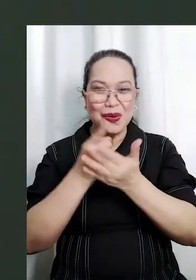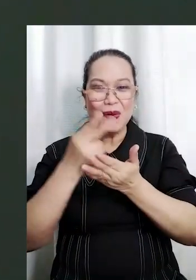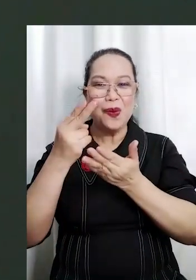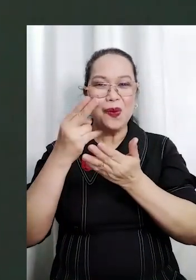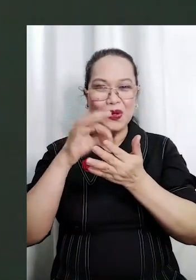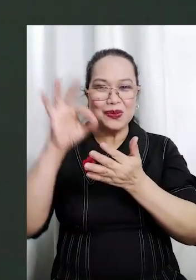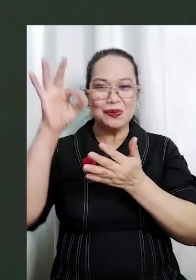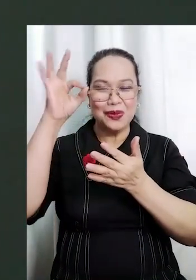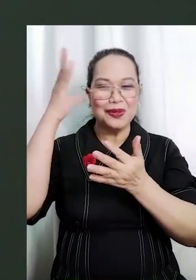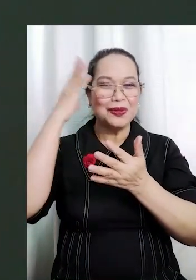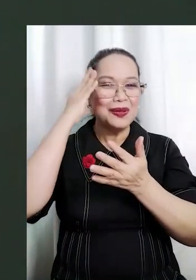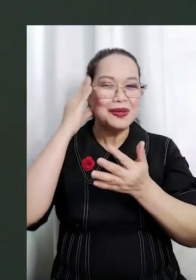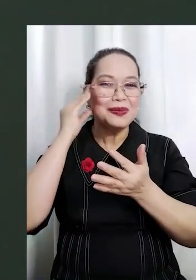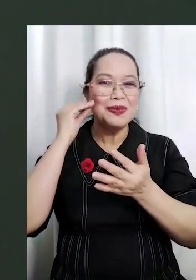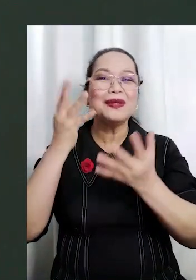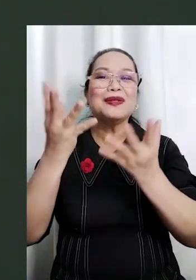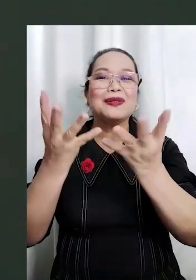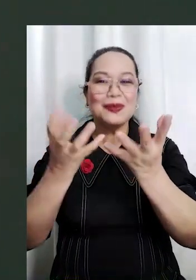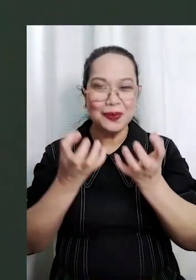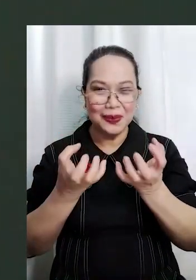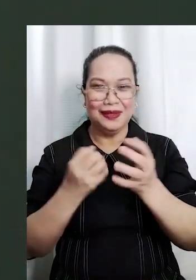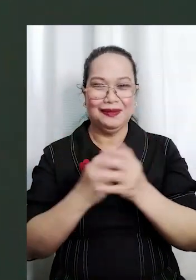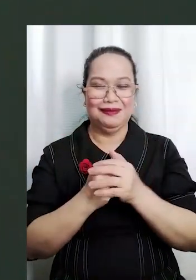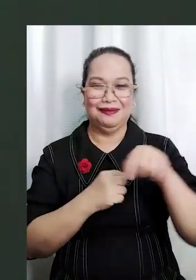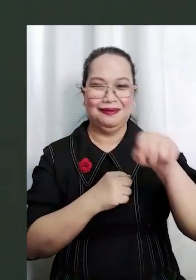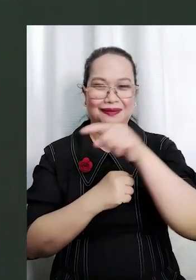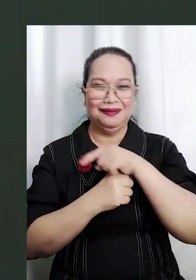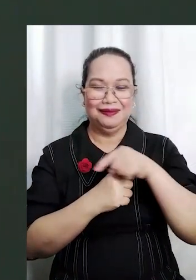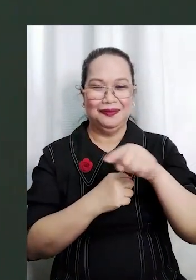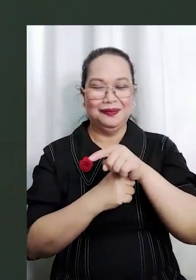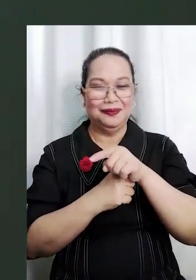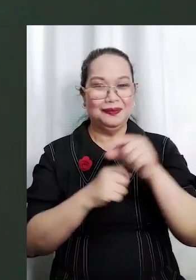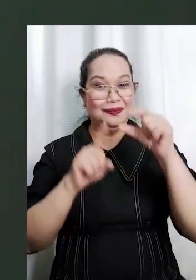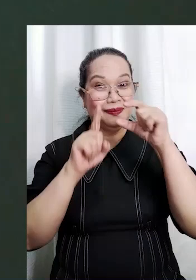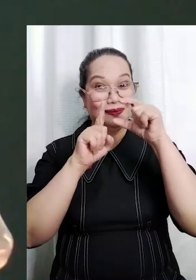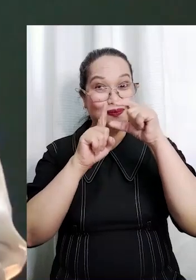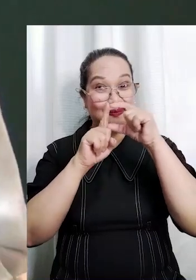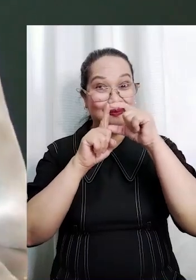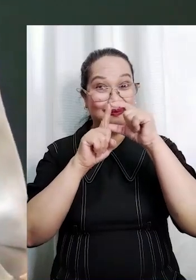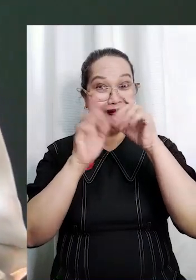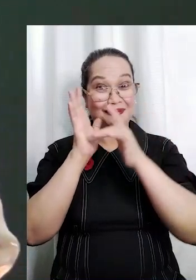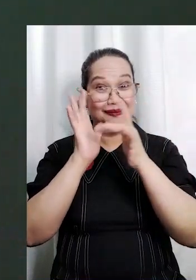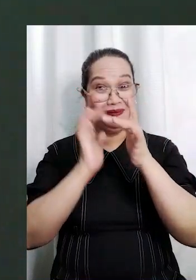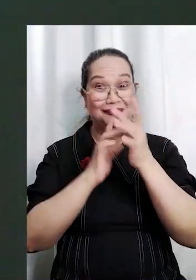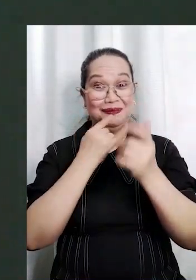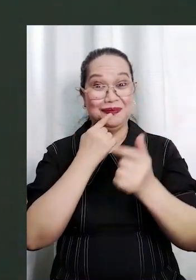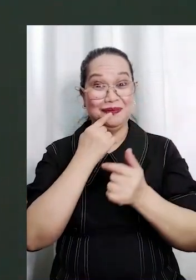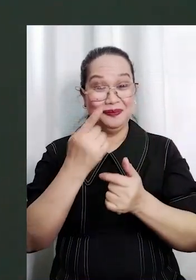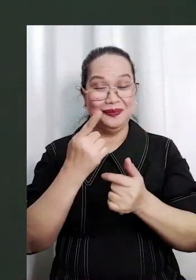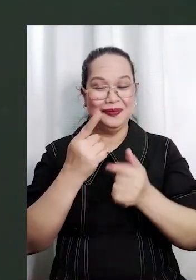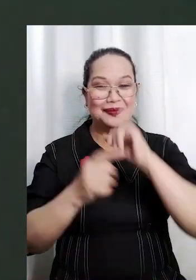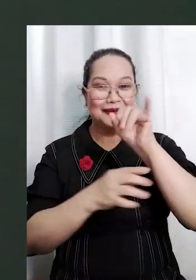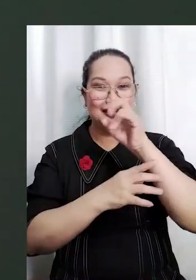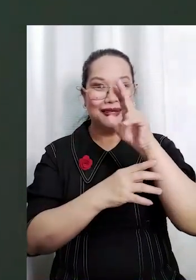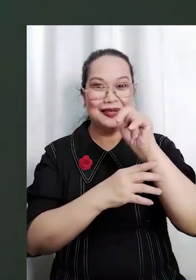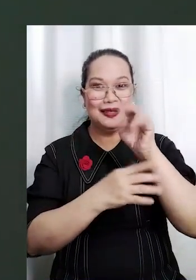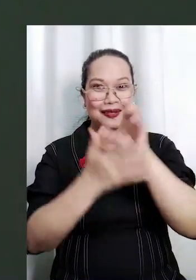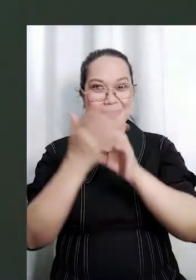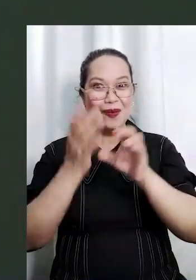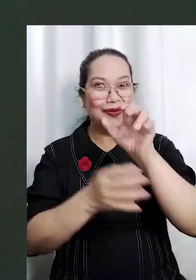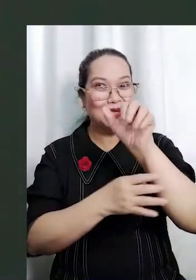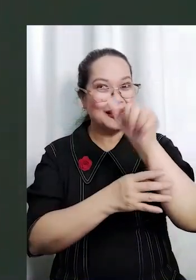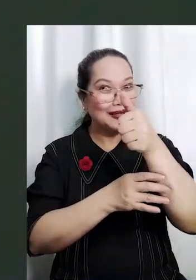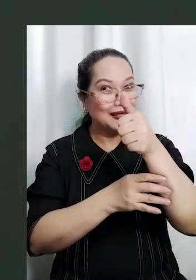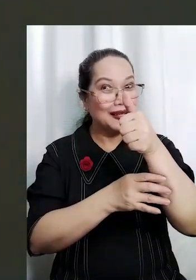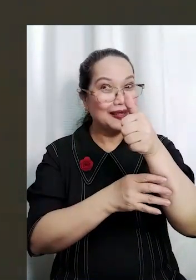to experience as we go through it. In the words of Jesus, he says in John chapter 10,